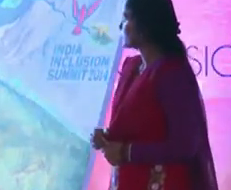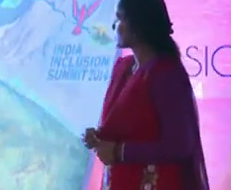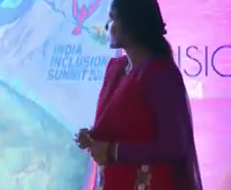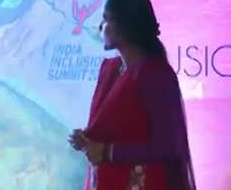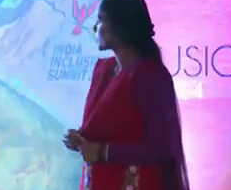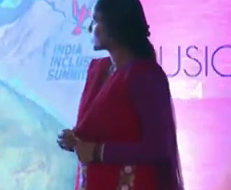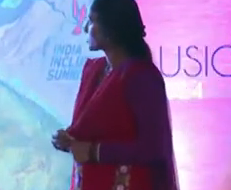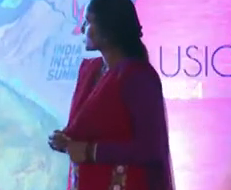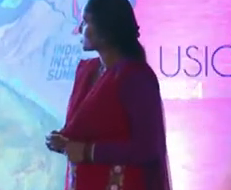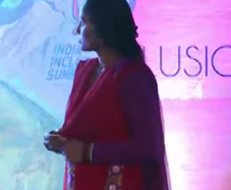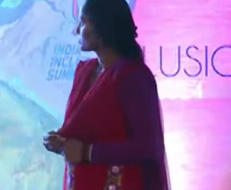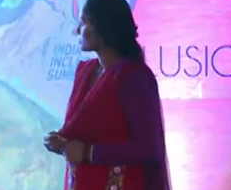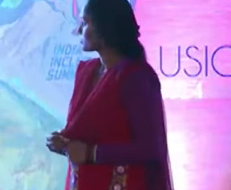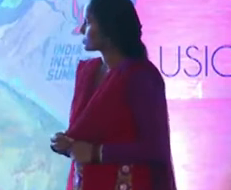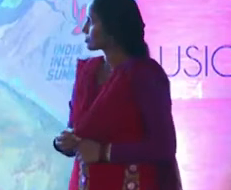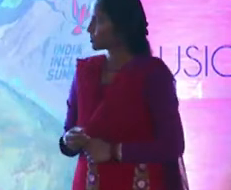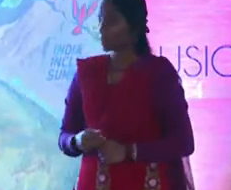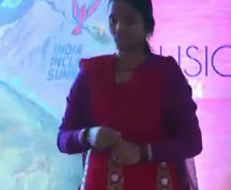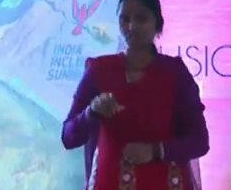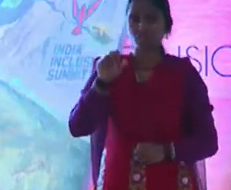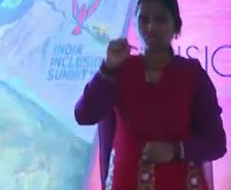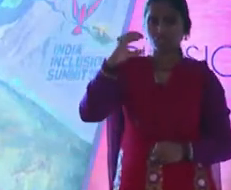There are a large number of schemes for scholarships.